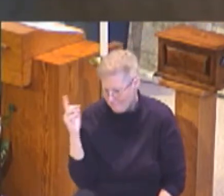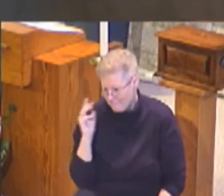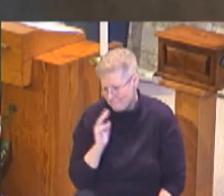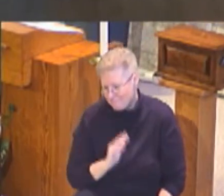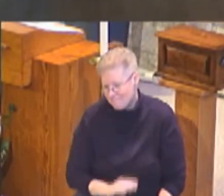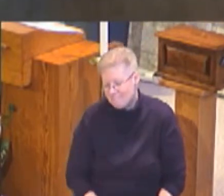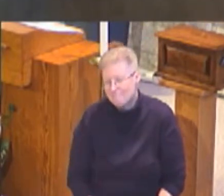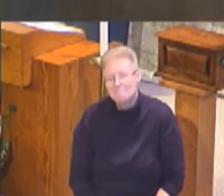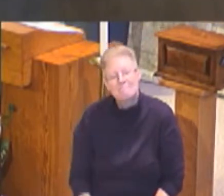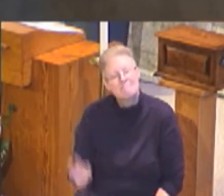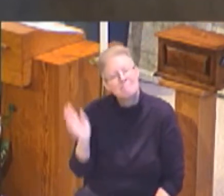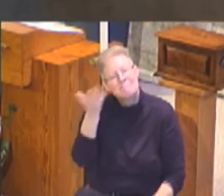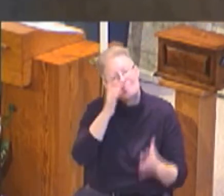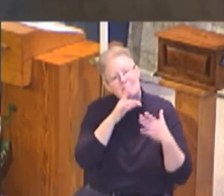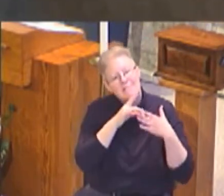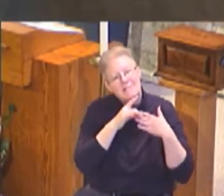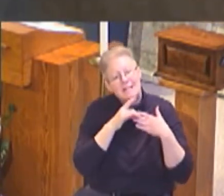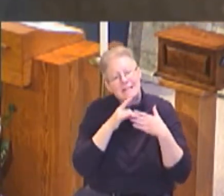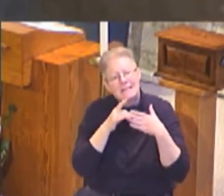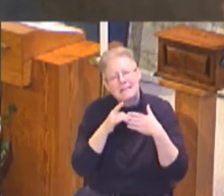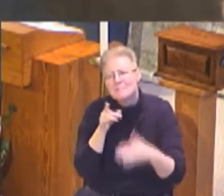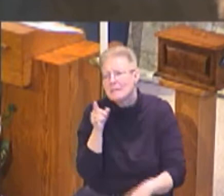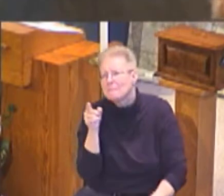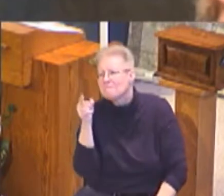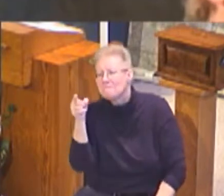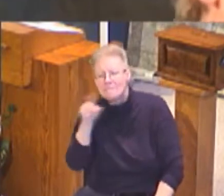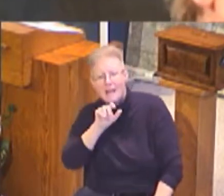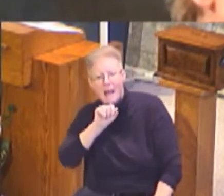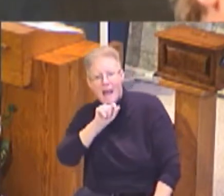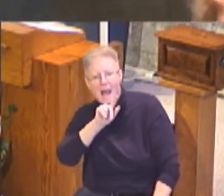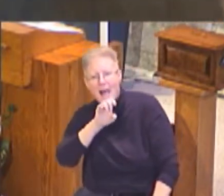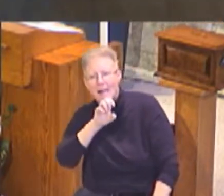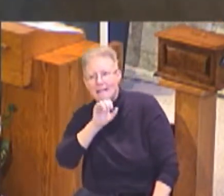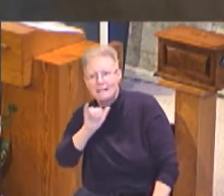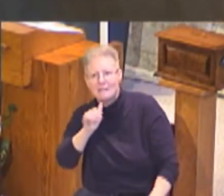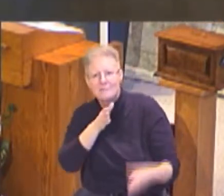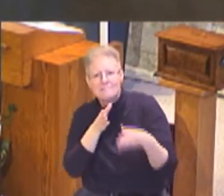take me to the alley,